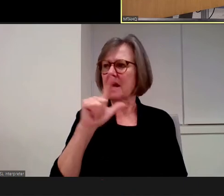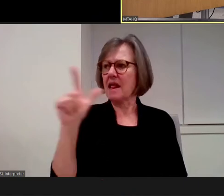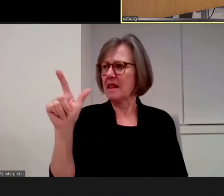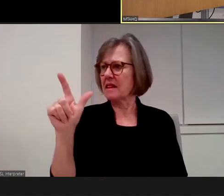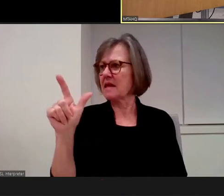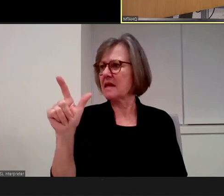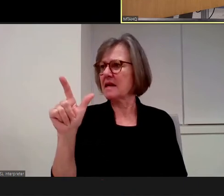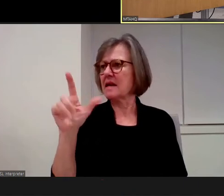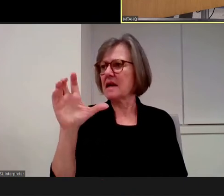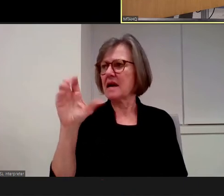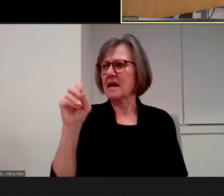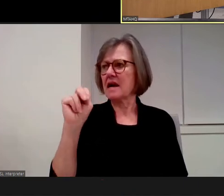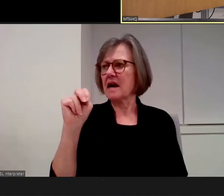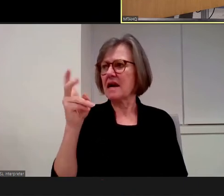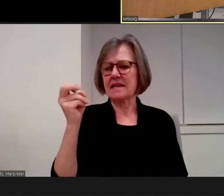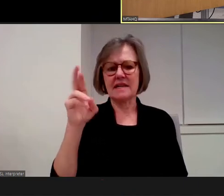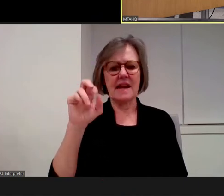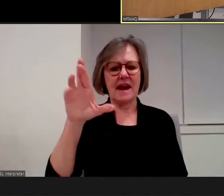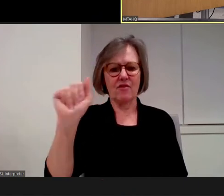Sundaram,